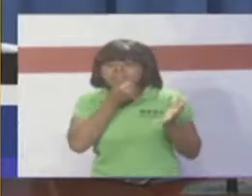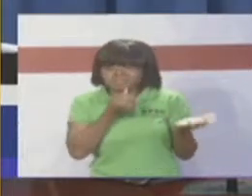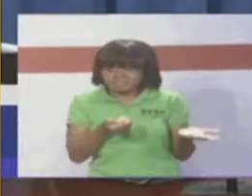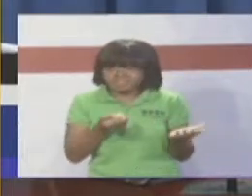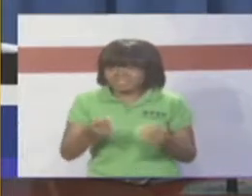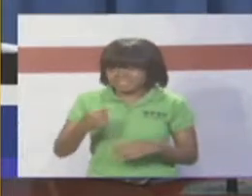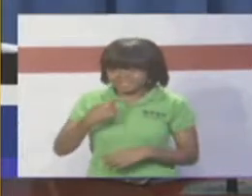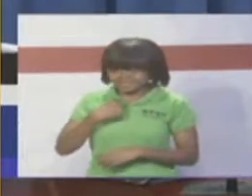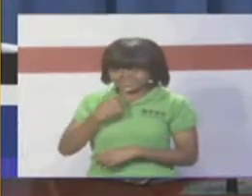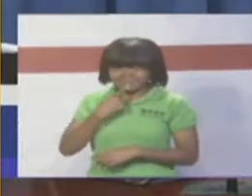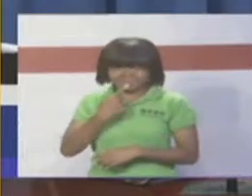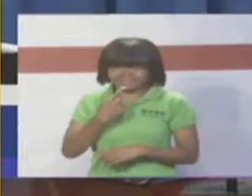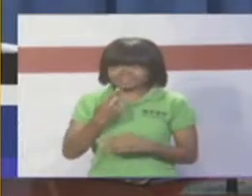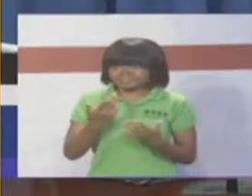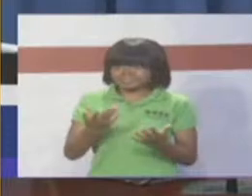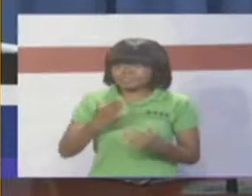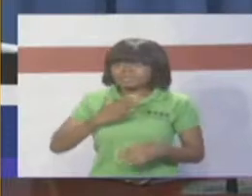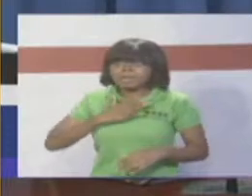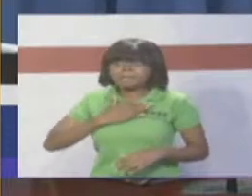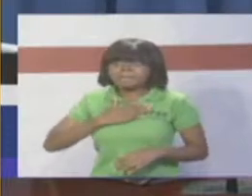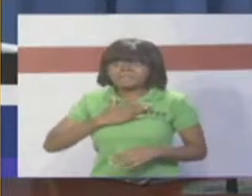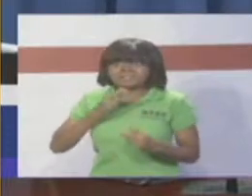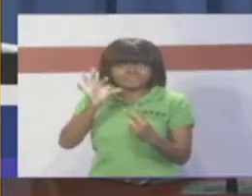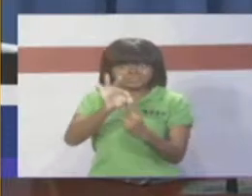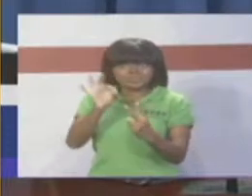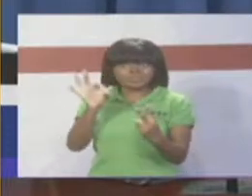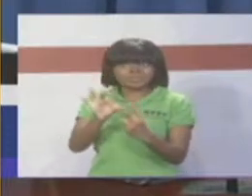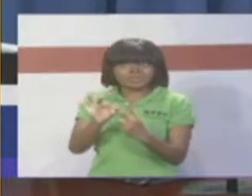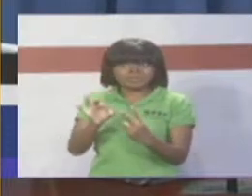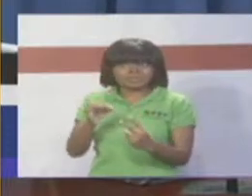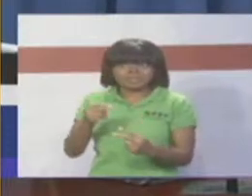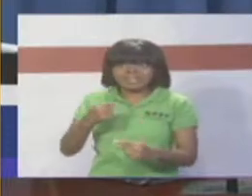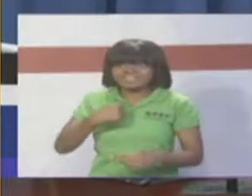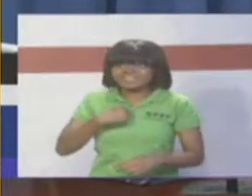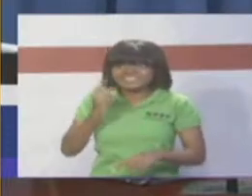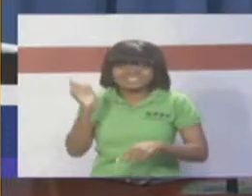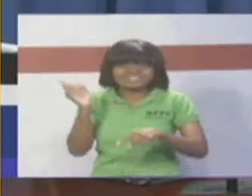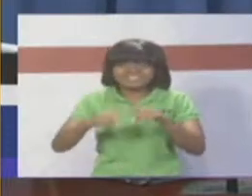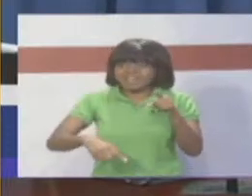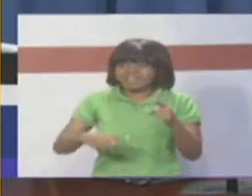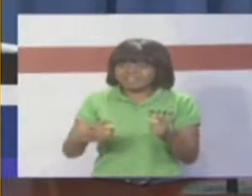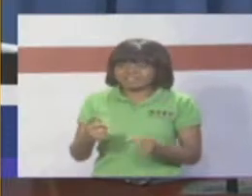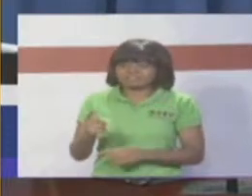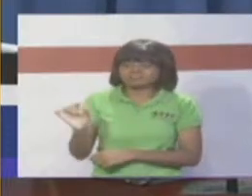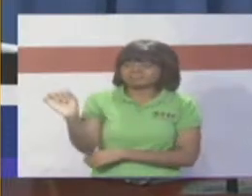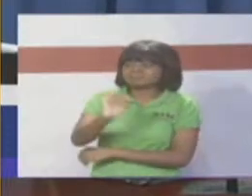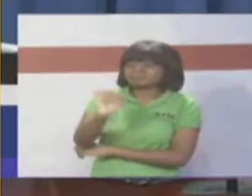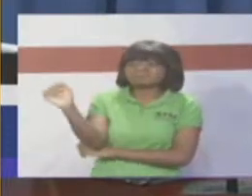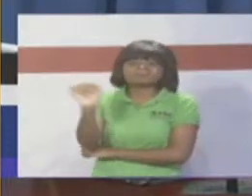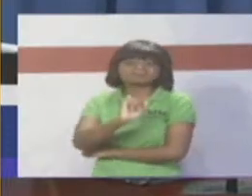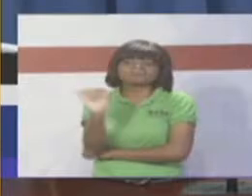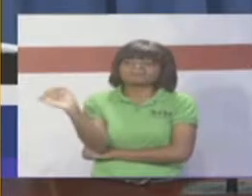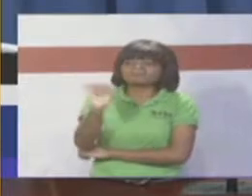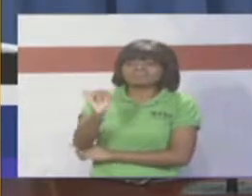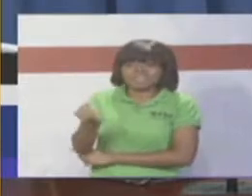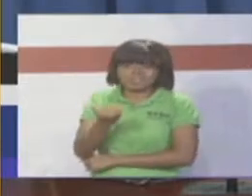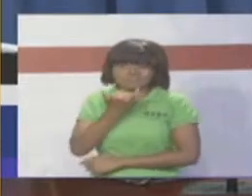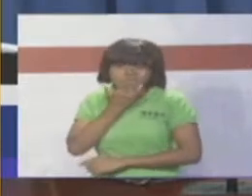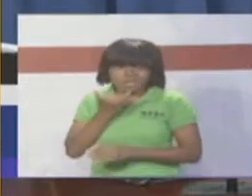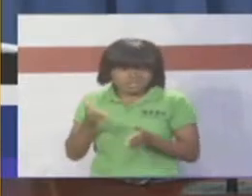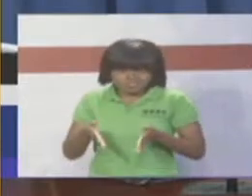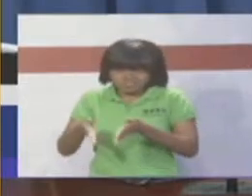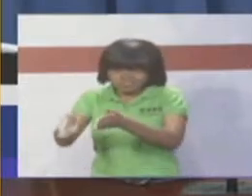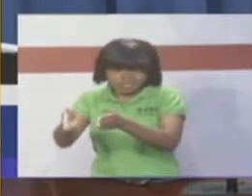my car and drive south on the northbound lane of the highway and kill people. I can't do